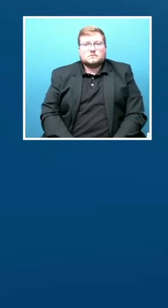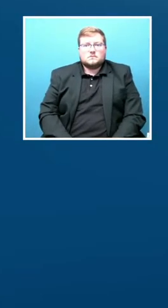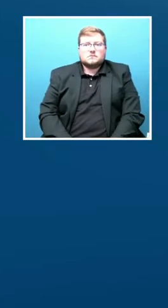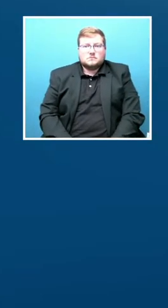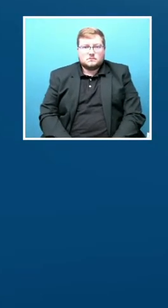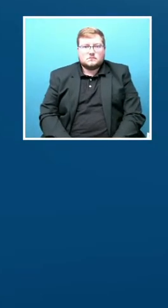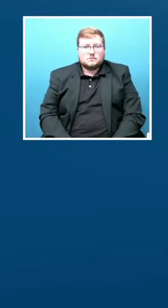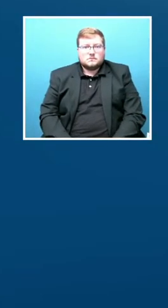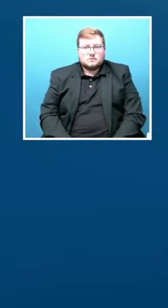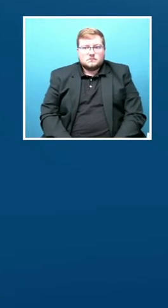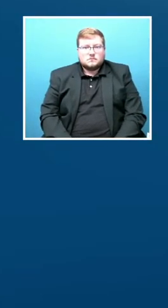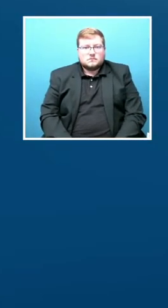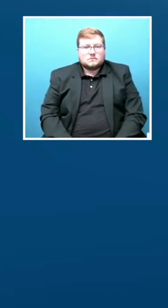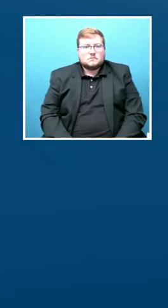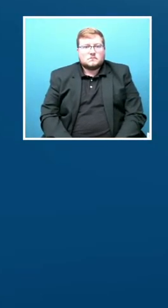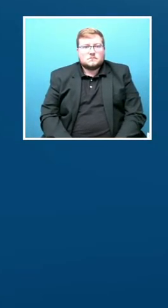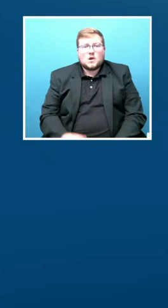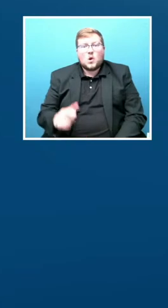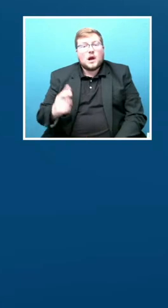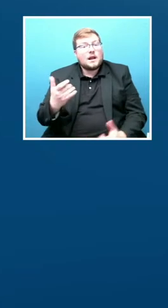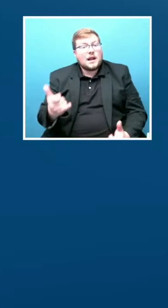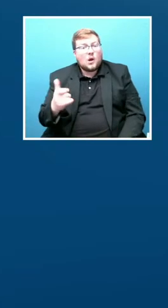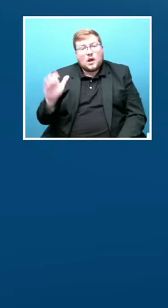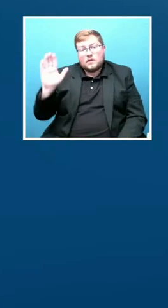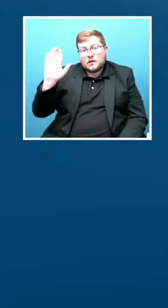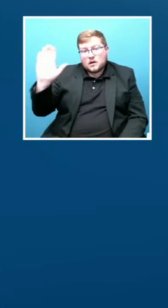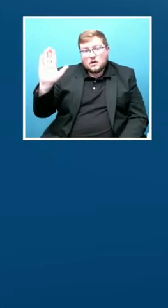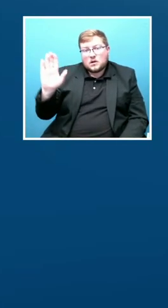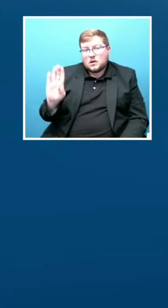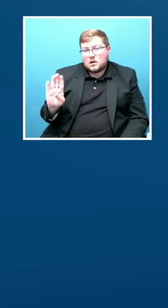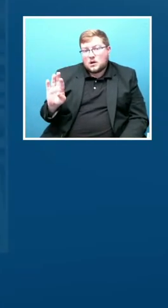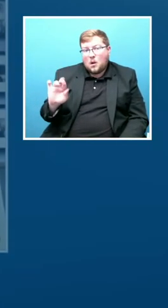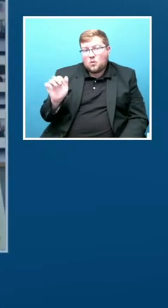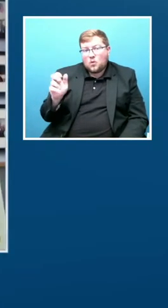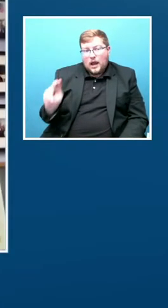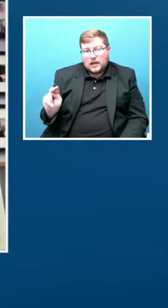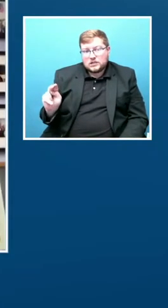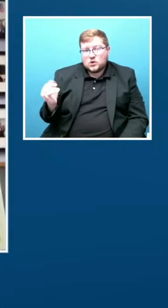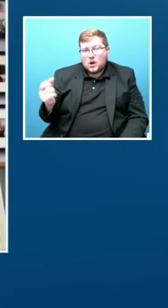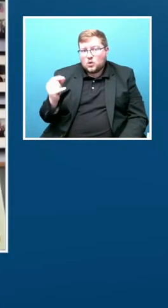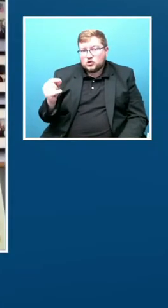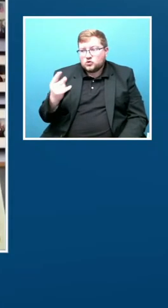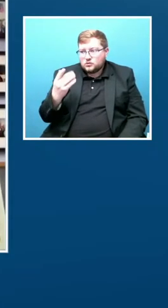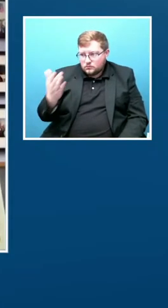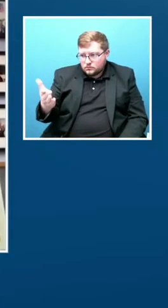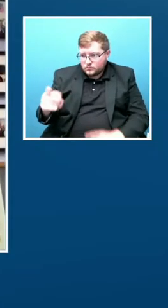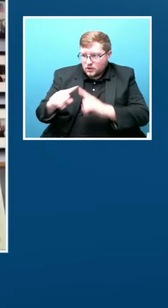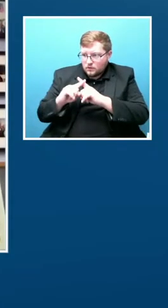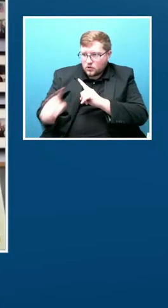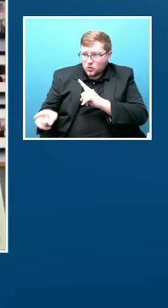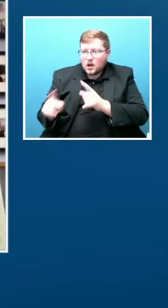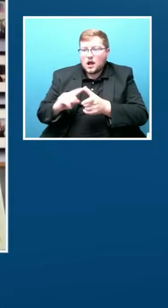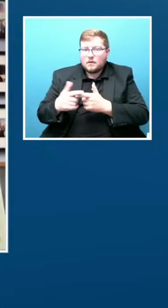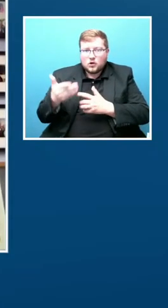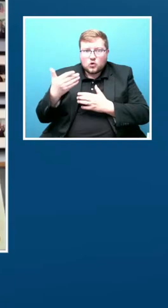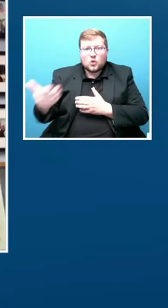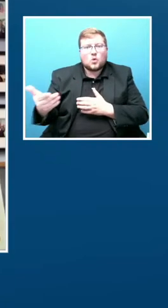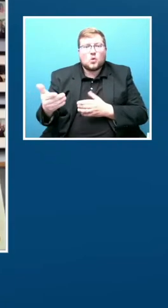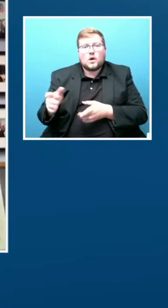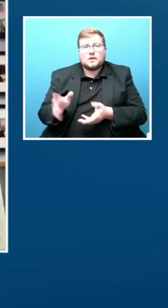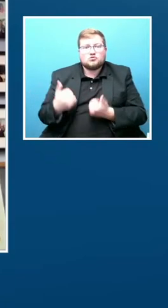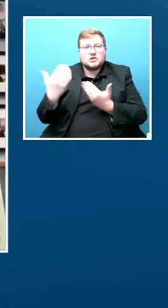Thank you. We have a hand raised from Brian Wabi. So we will unmute your microphone and the floor is yours to present your question.